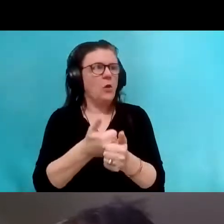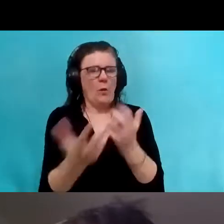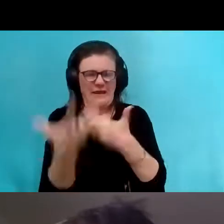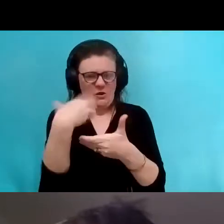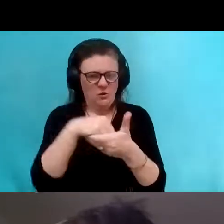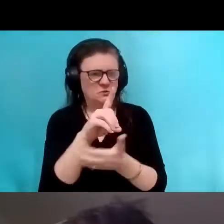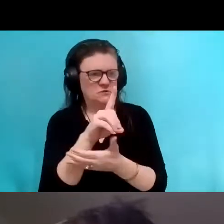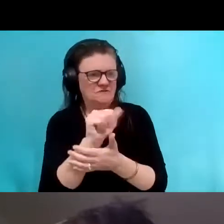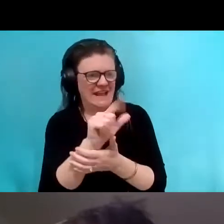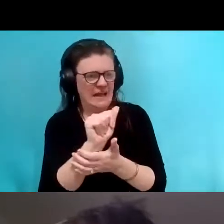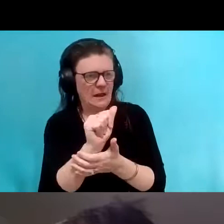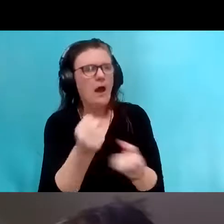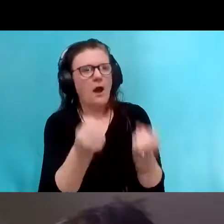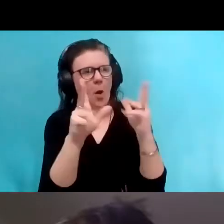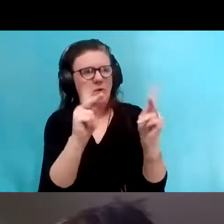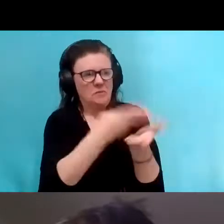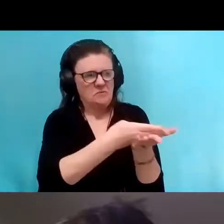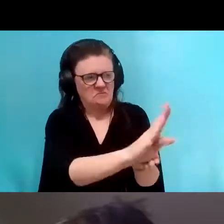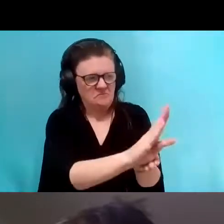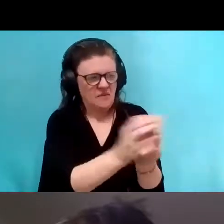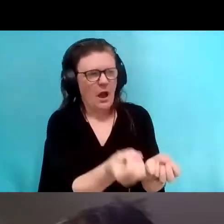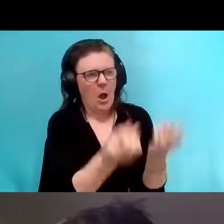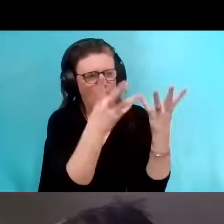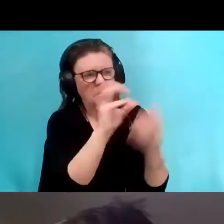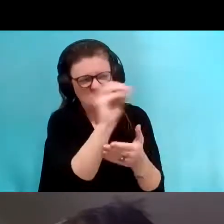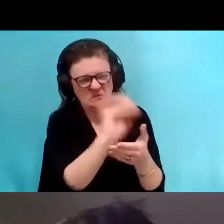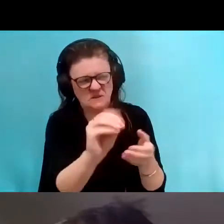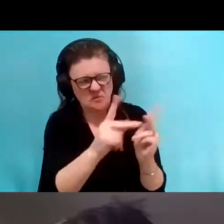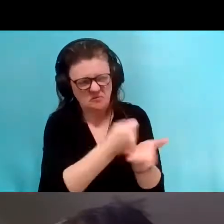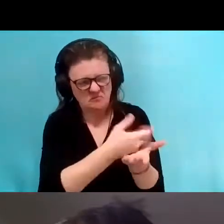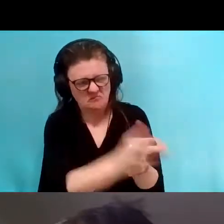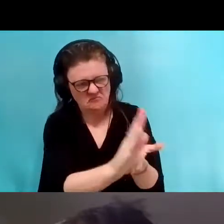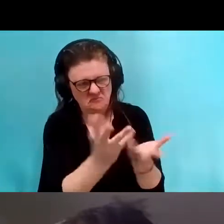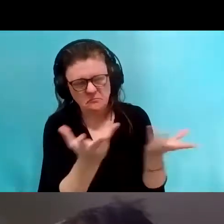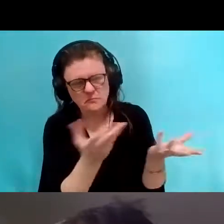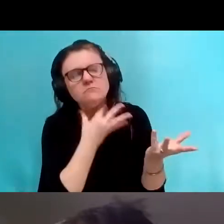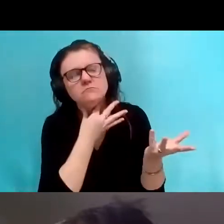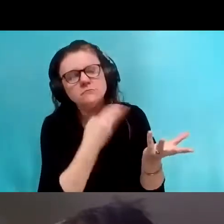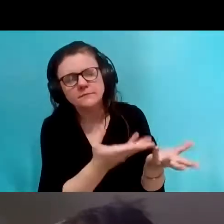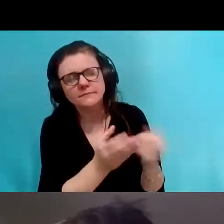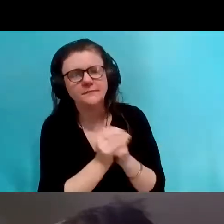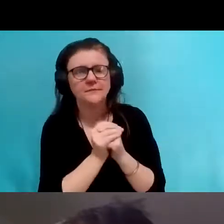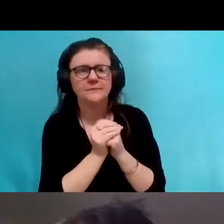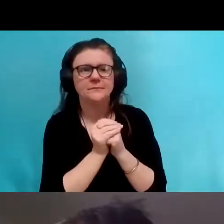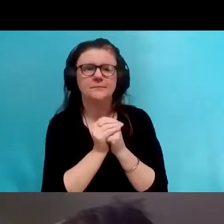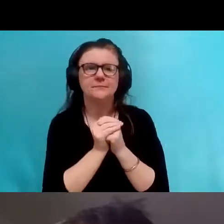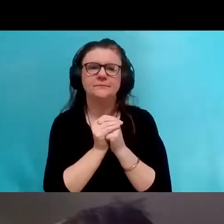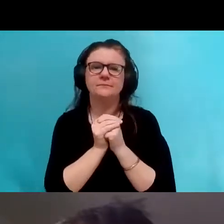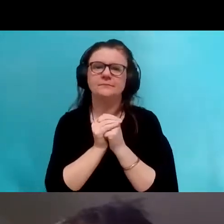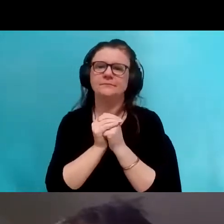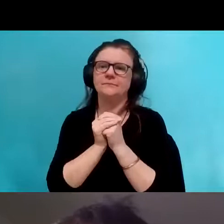unless we continue to improve in our collection of disaggregated data?